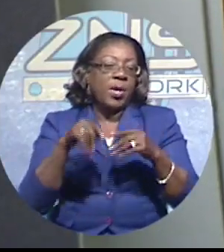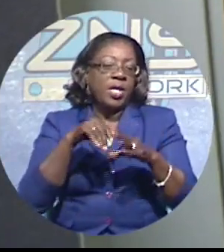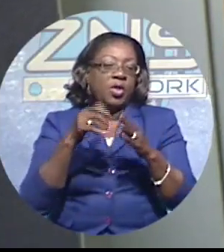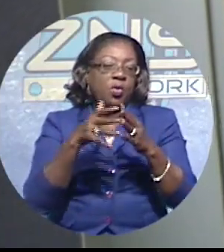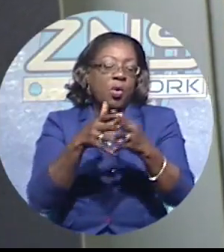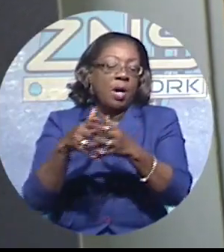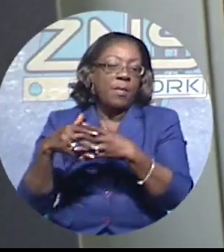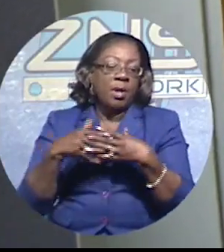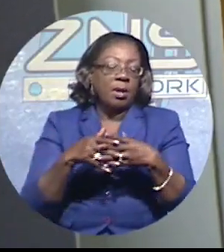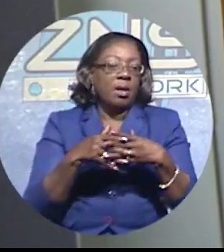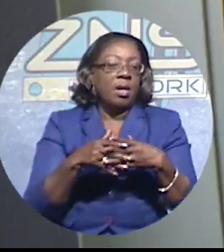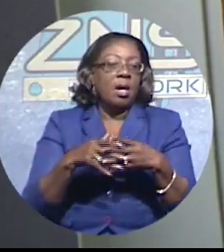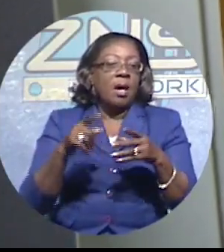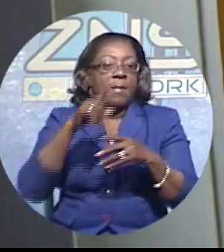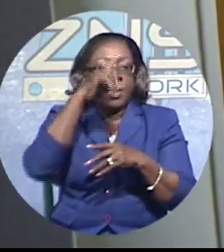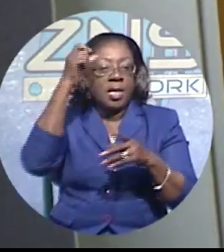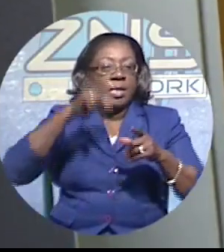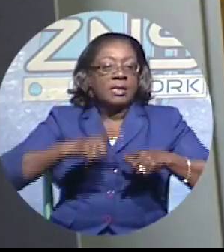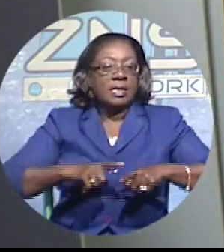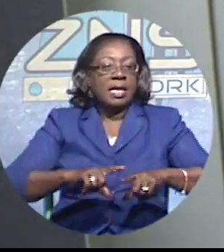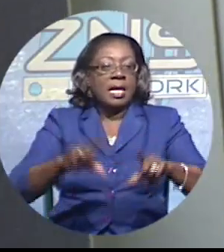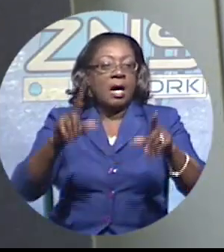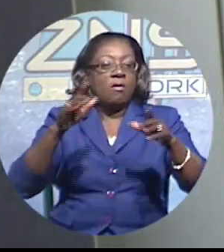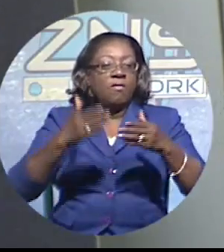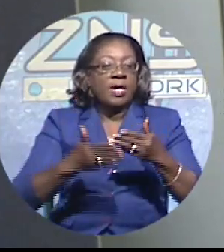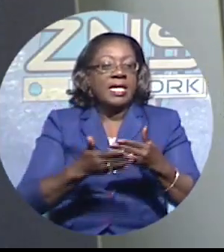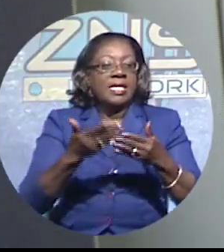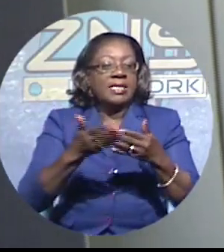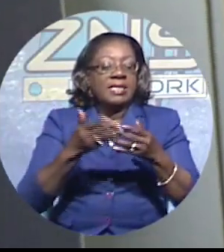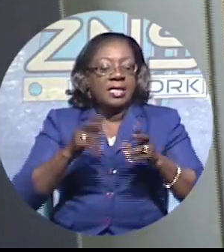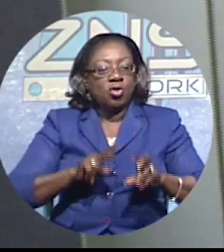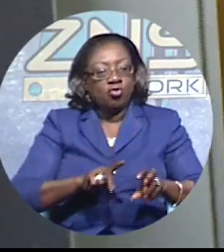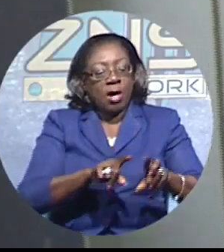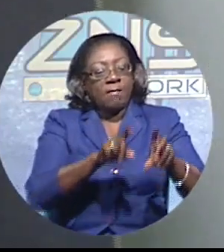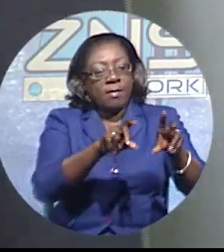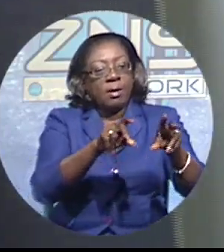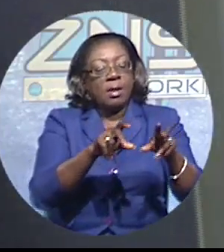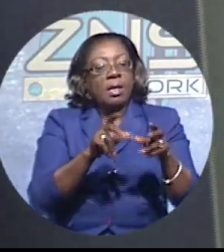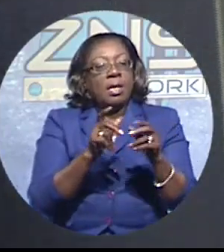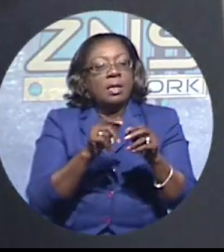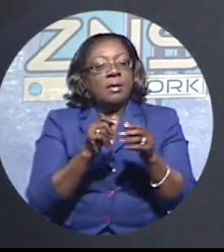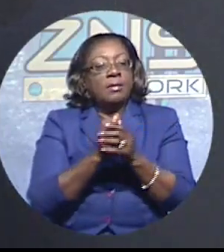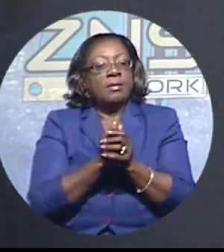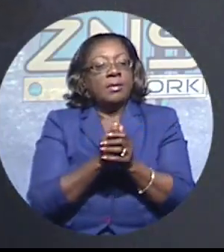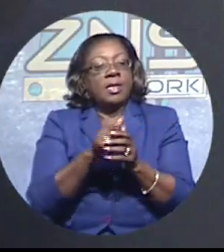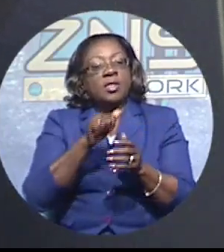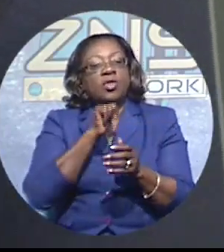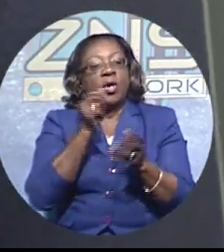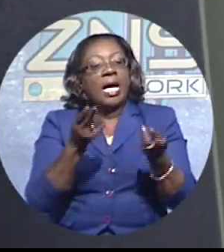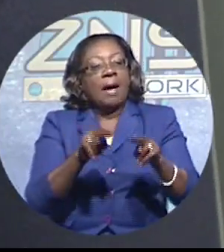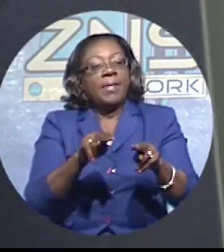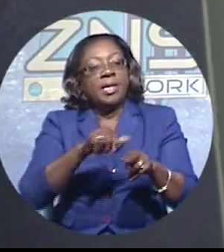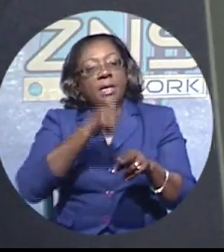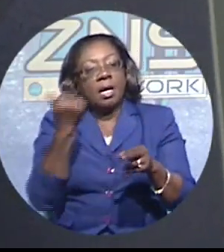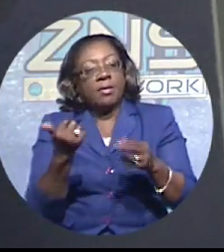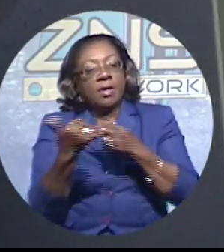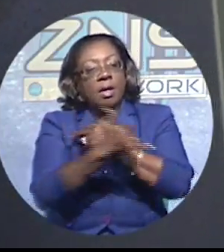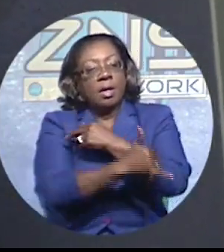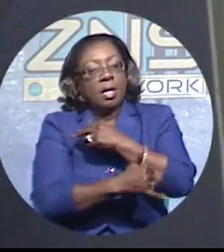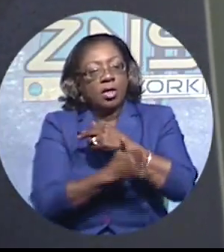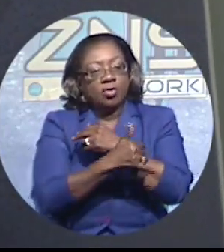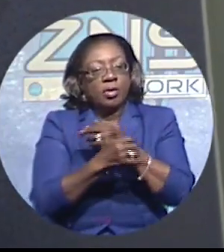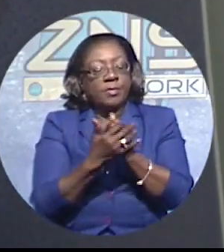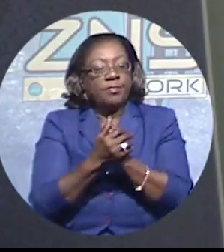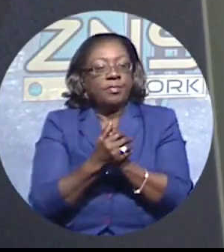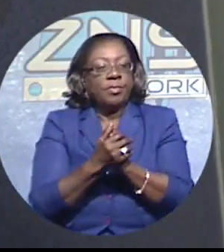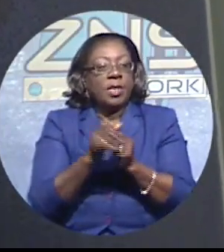to our economy because it allows for an ease and convenience of travel that is unprecedented in most airports in